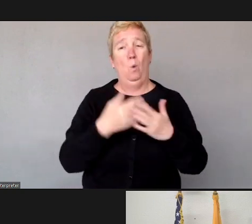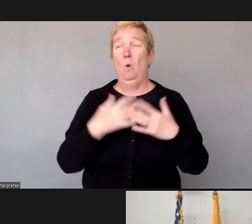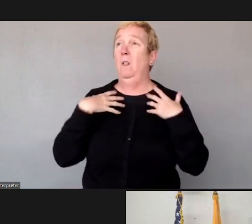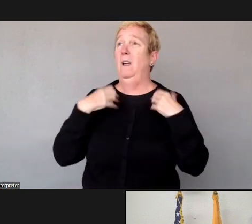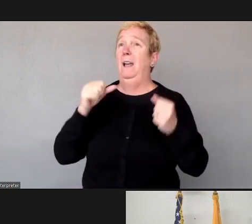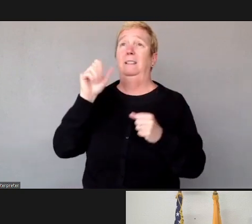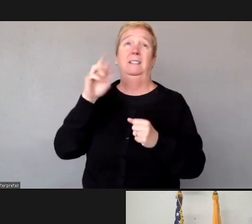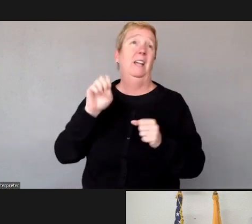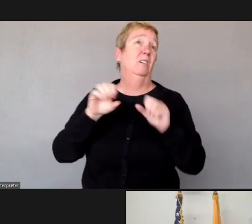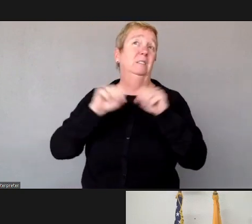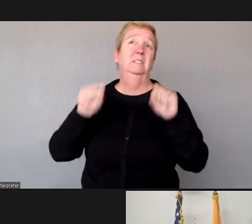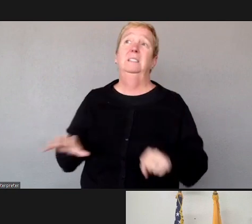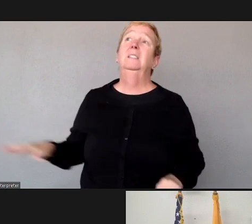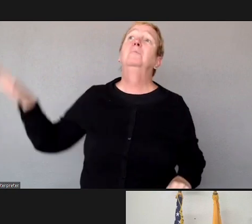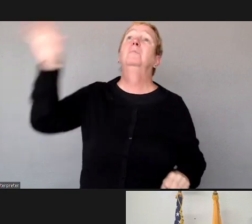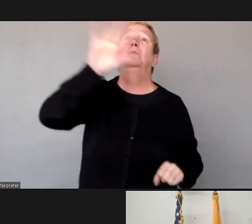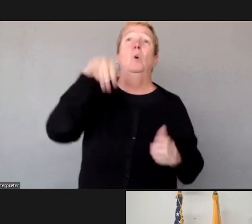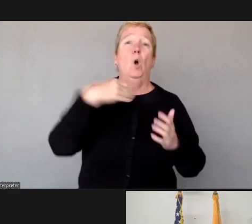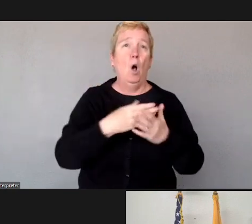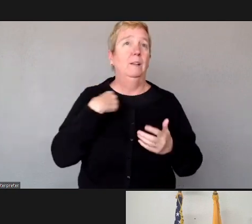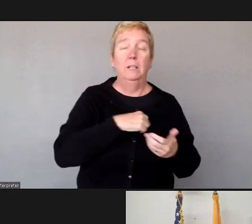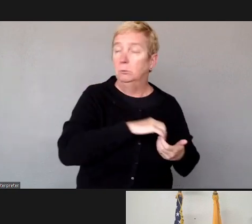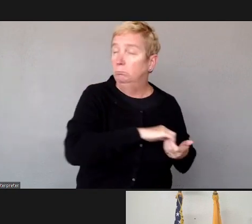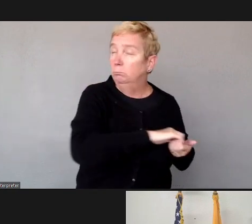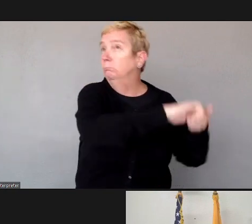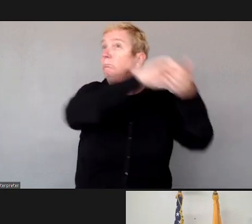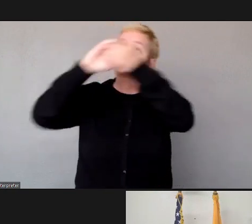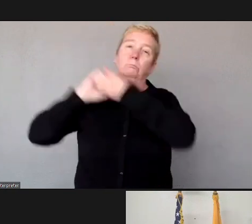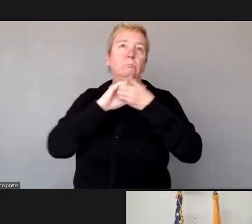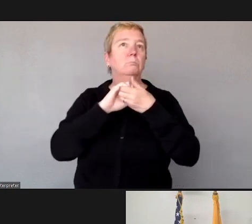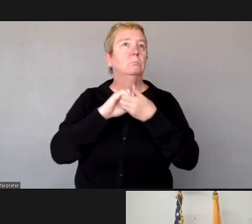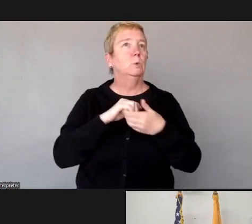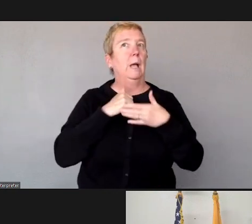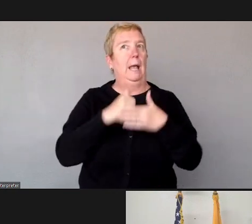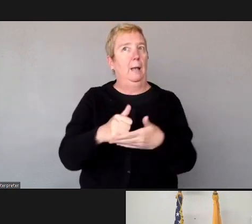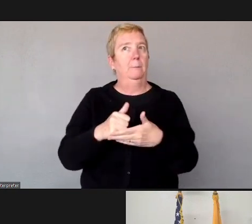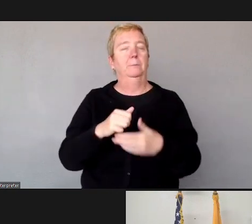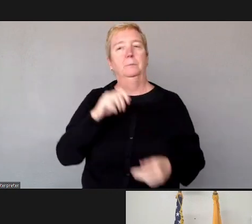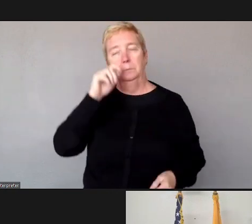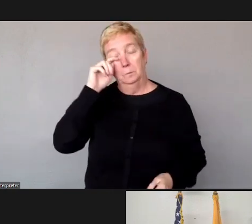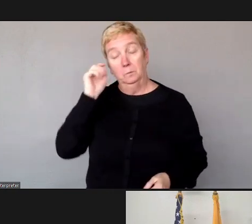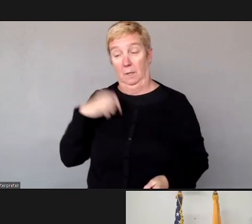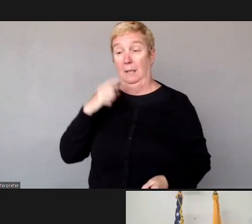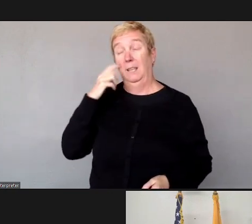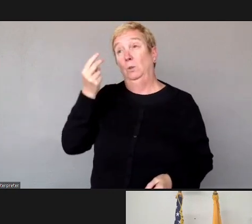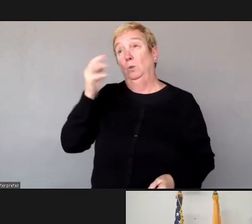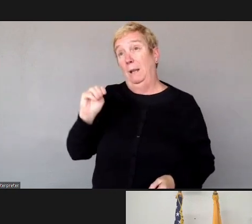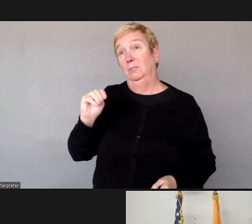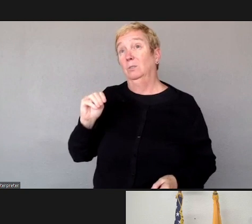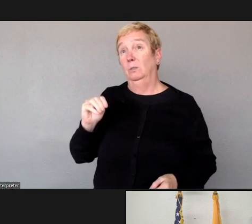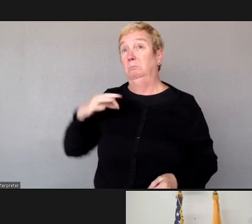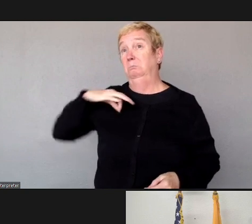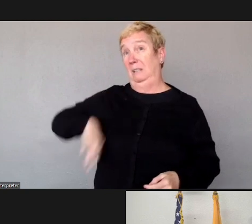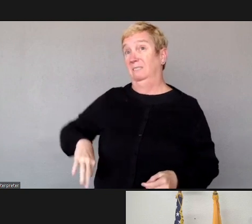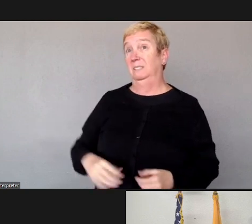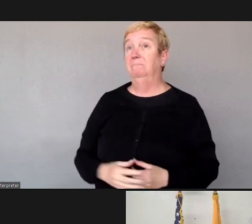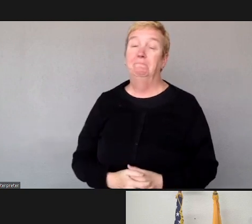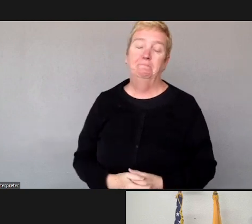system and other systems that interface with that. And I think New Mexico is in a better place because of all the people who helped